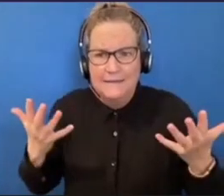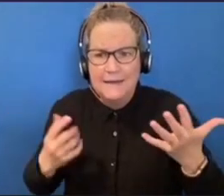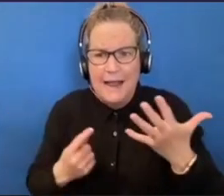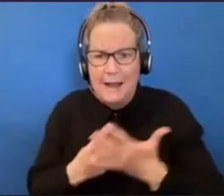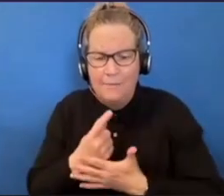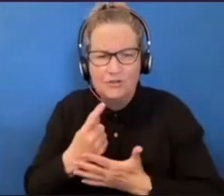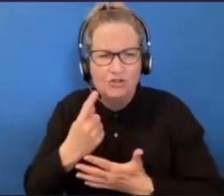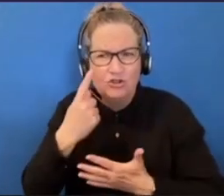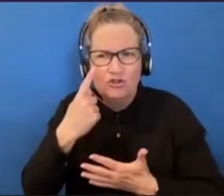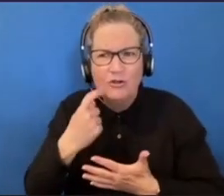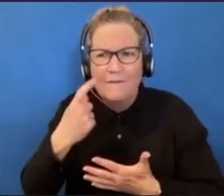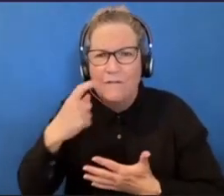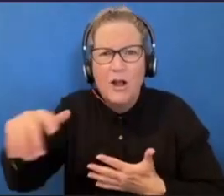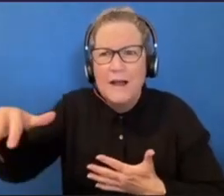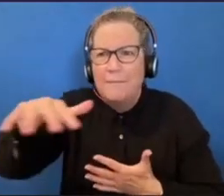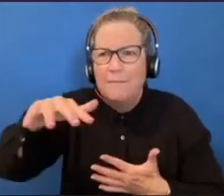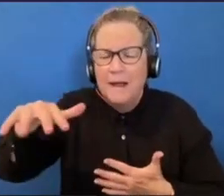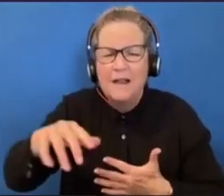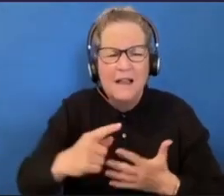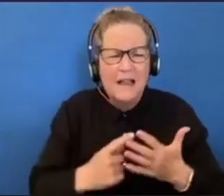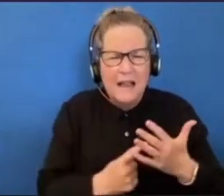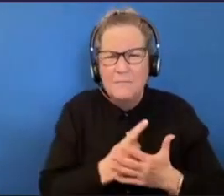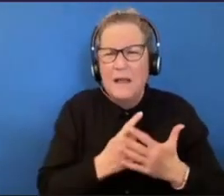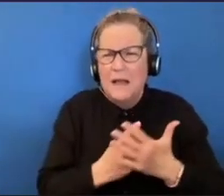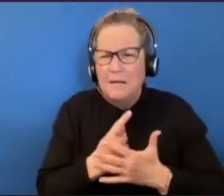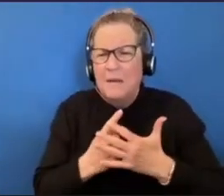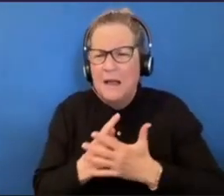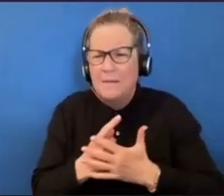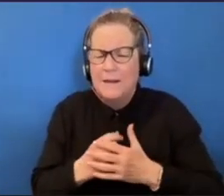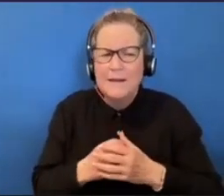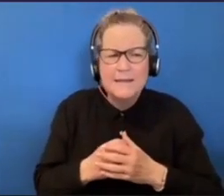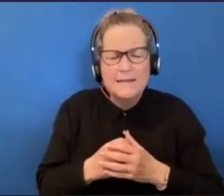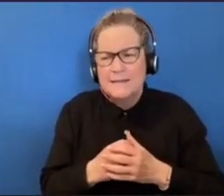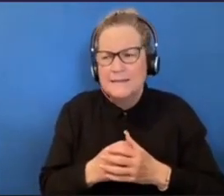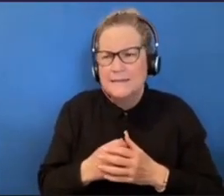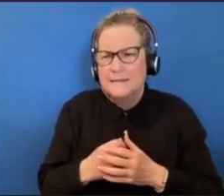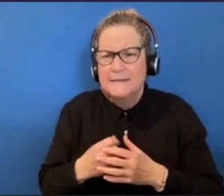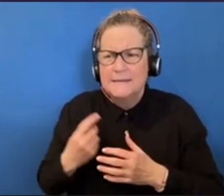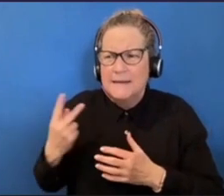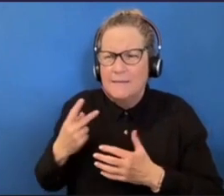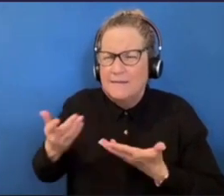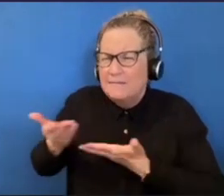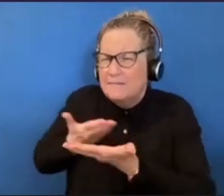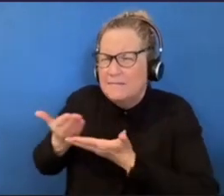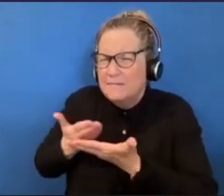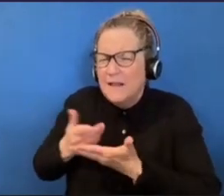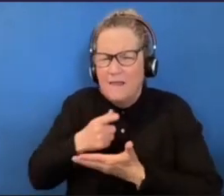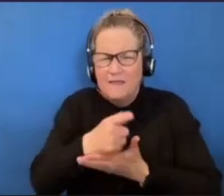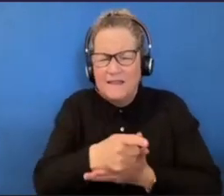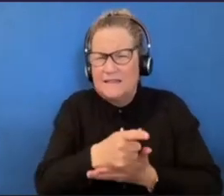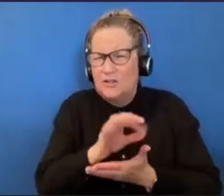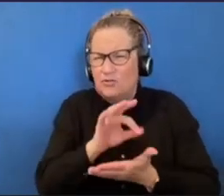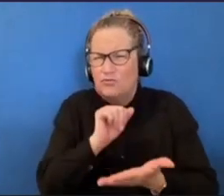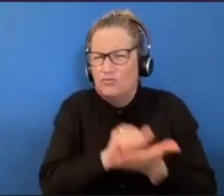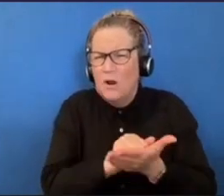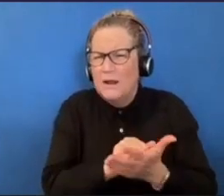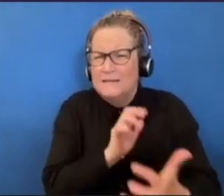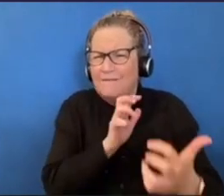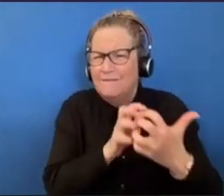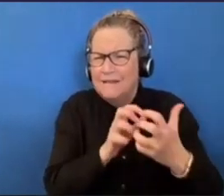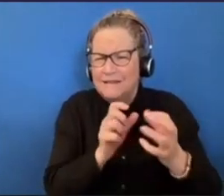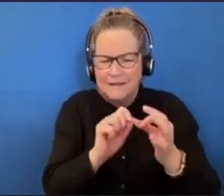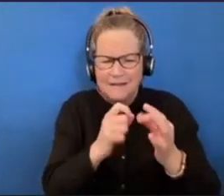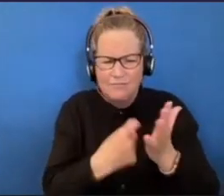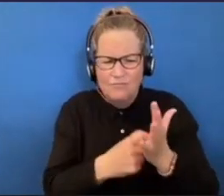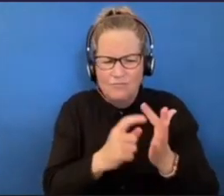space. After this had happened several times, a couple of us, got together and said, what's wrong with this picture? We want